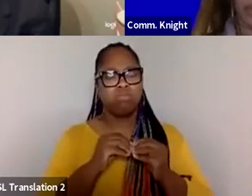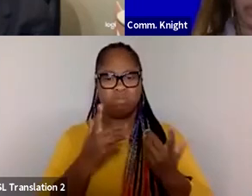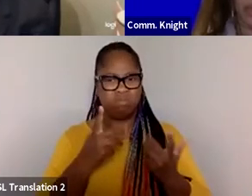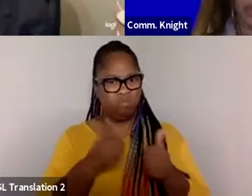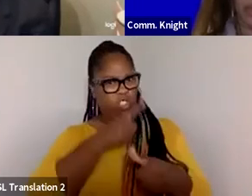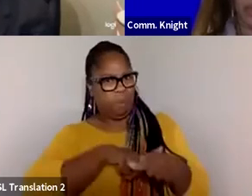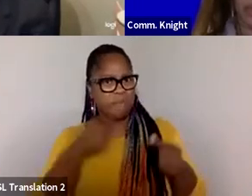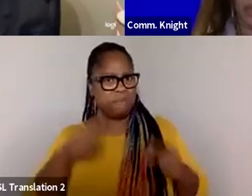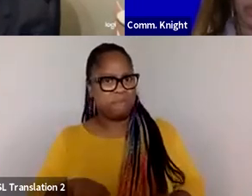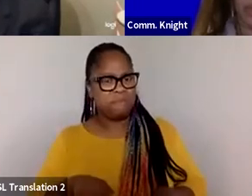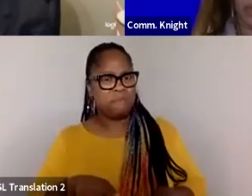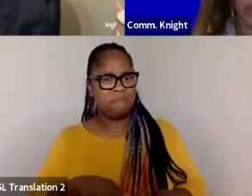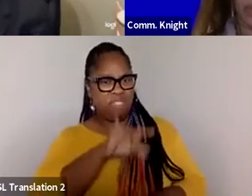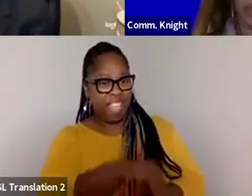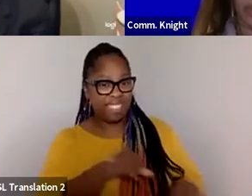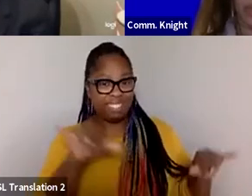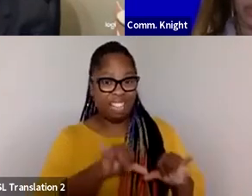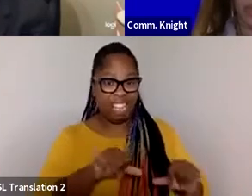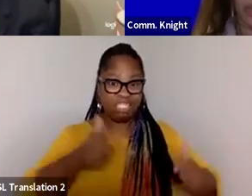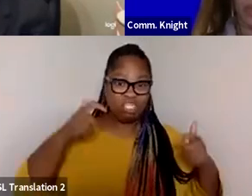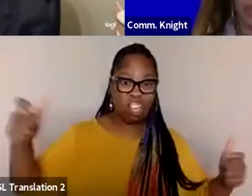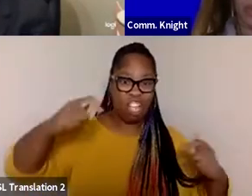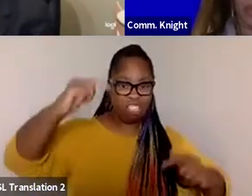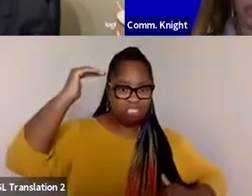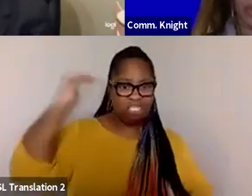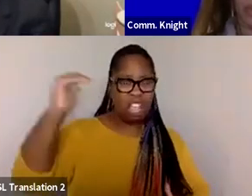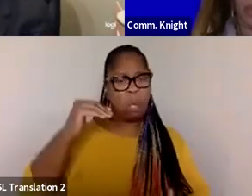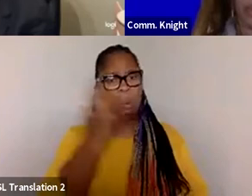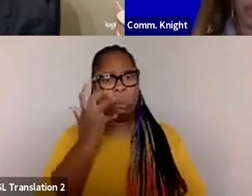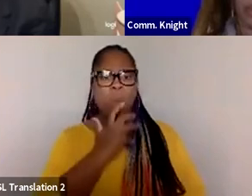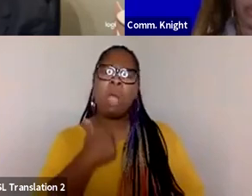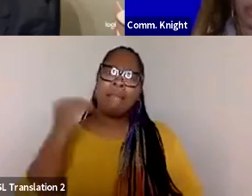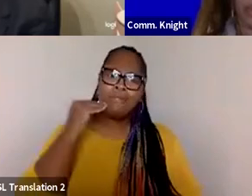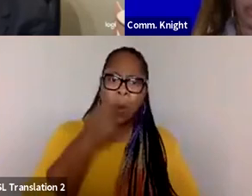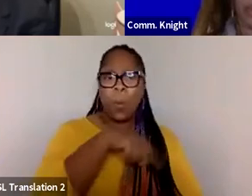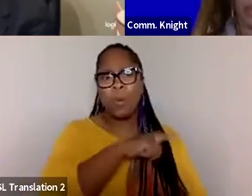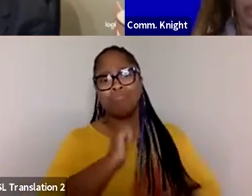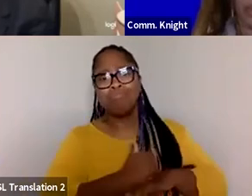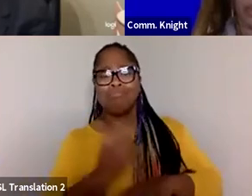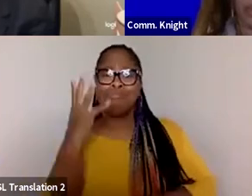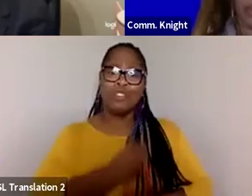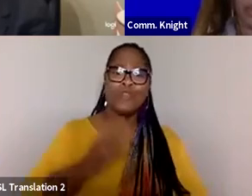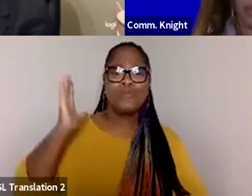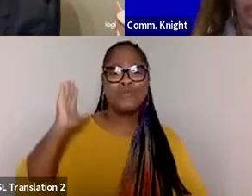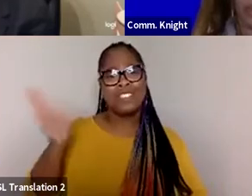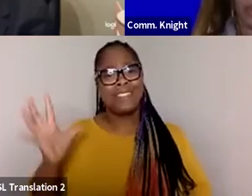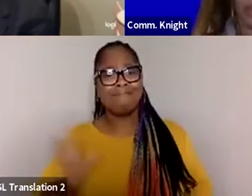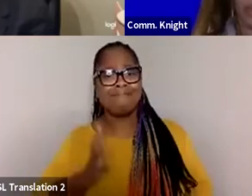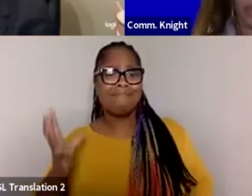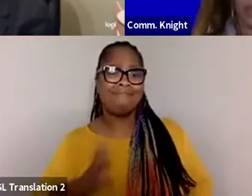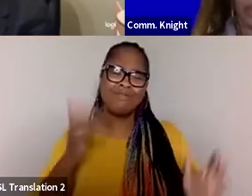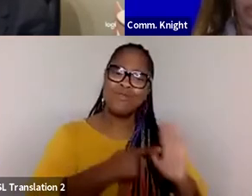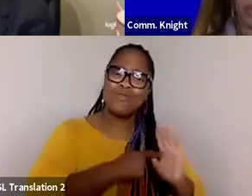this the size and scope of this. I know that they have put forth a very beautiful presentation showing these